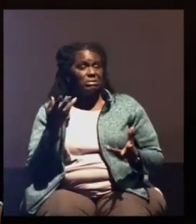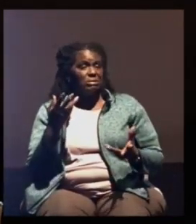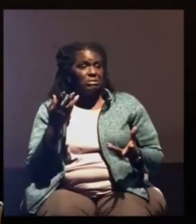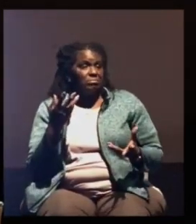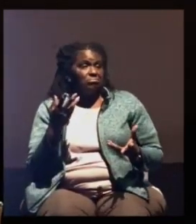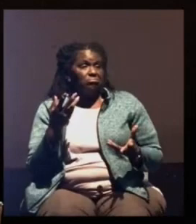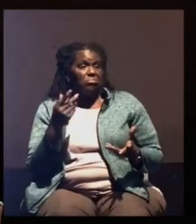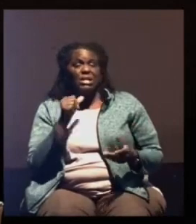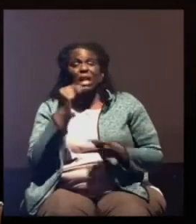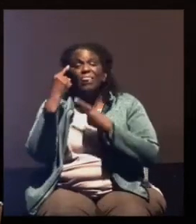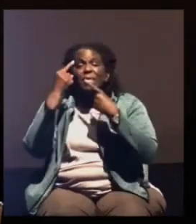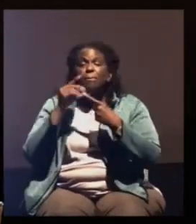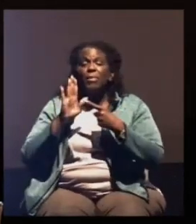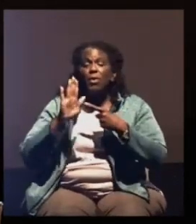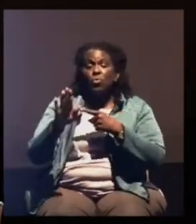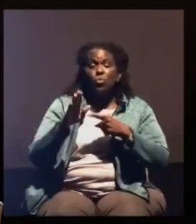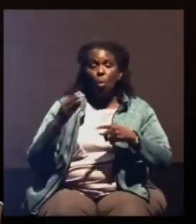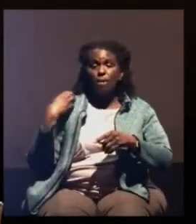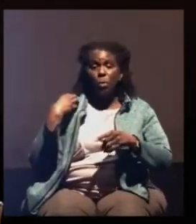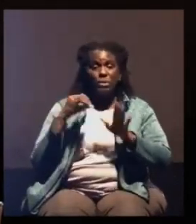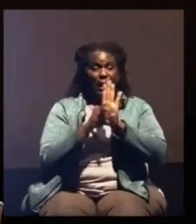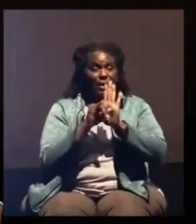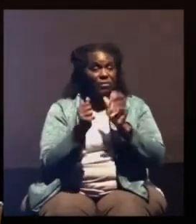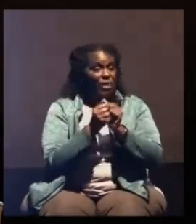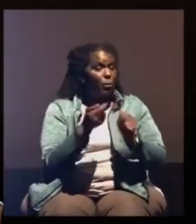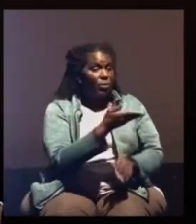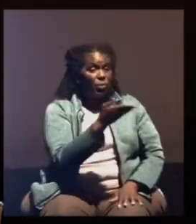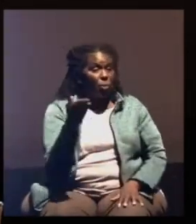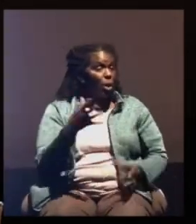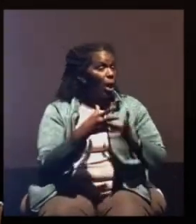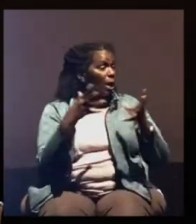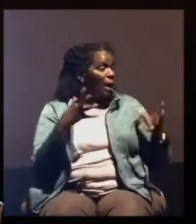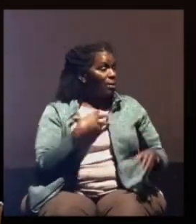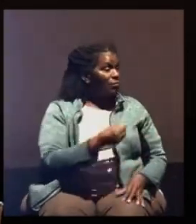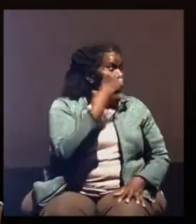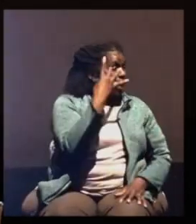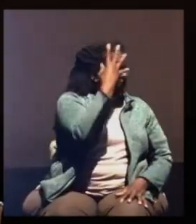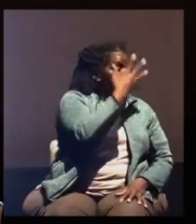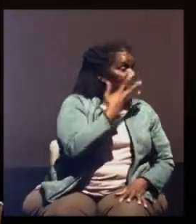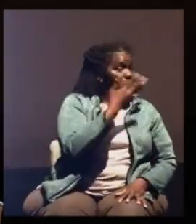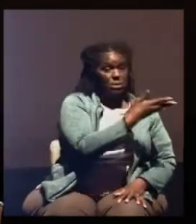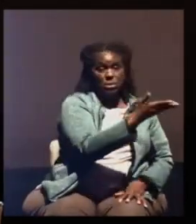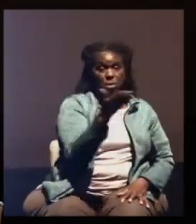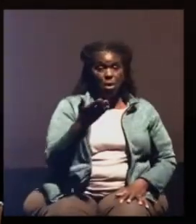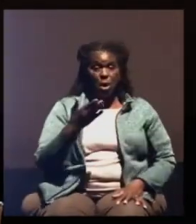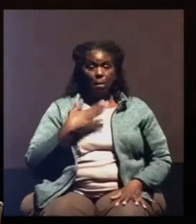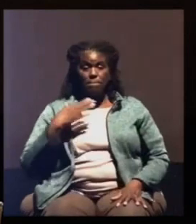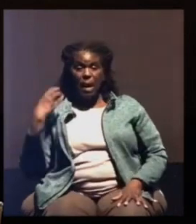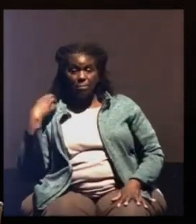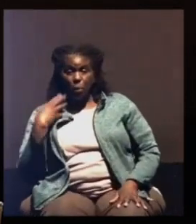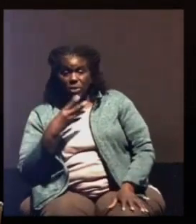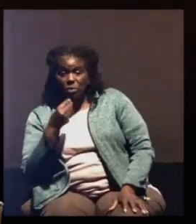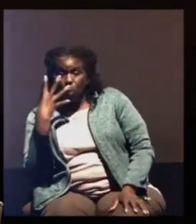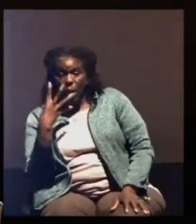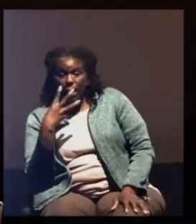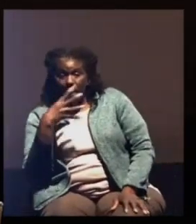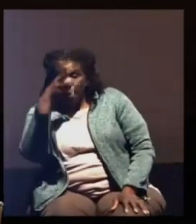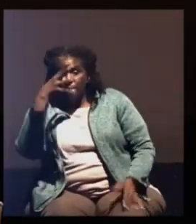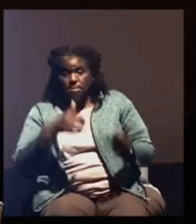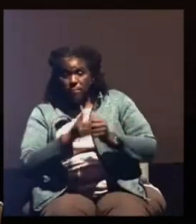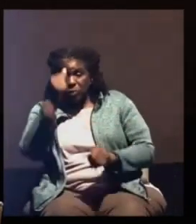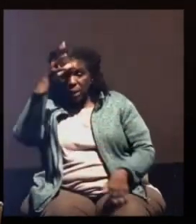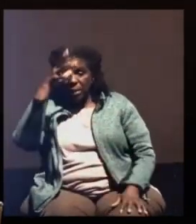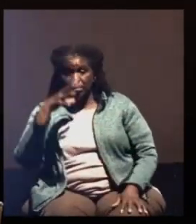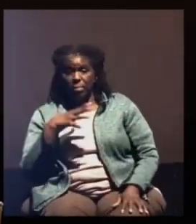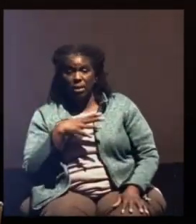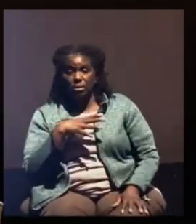We don't ever think about it, right? But as I look in the audience, there's a lot of white faces, right? And so my bosses have been white males mostly, maybe